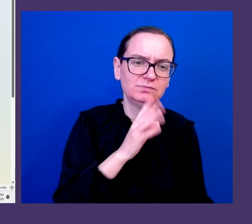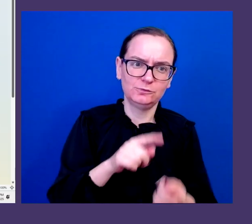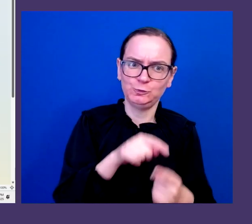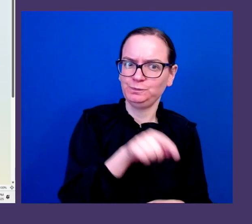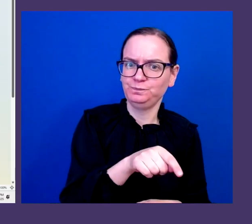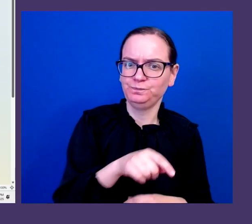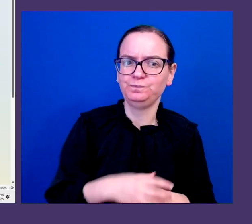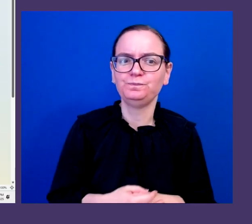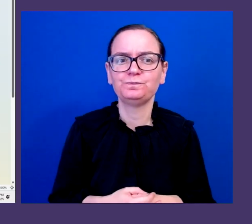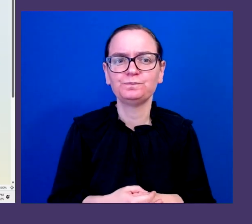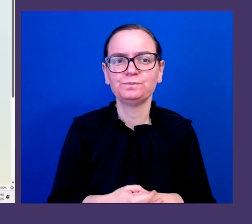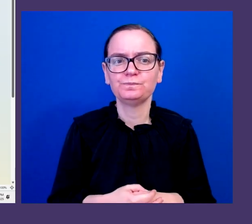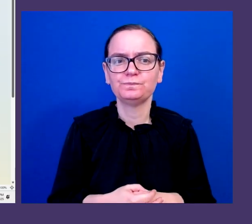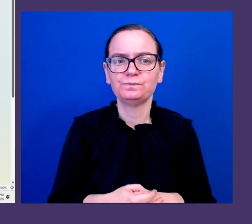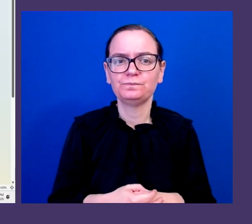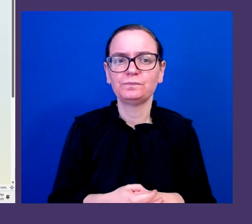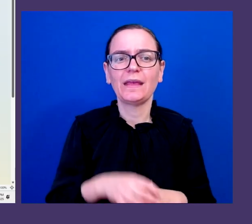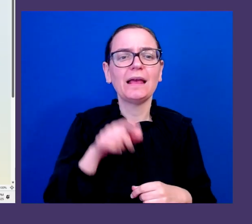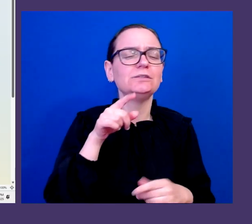Click Check Accessibility.